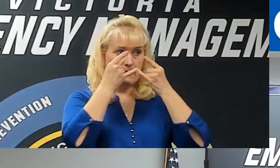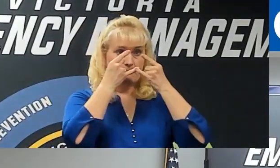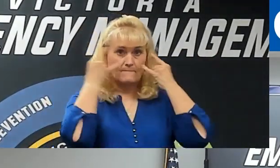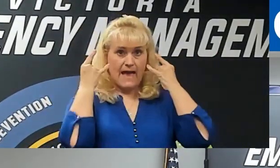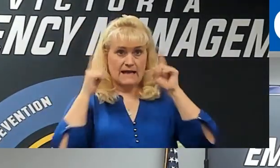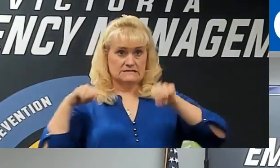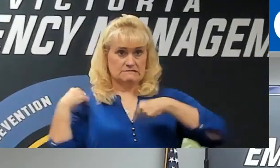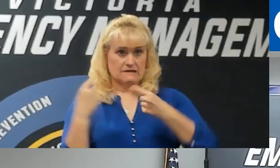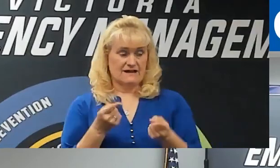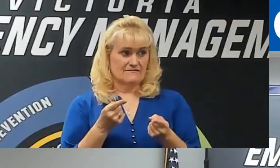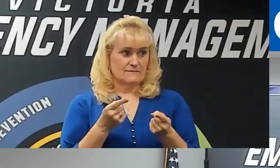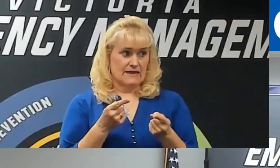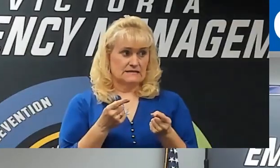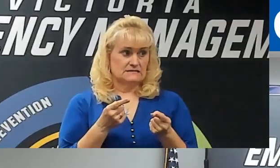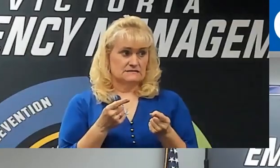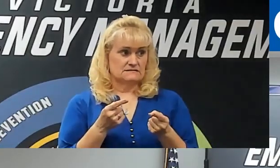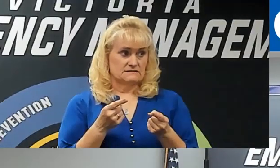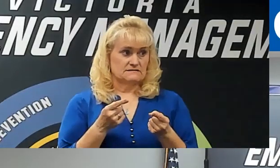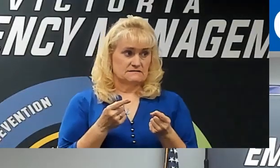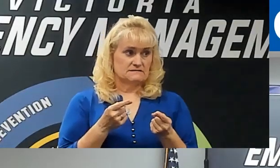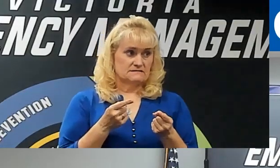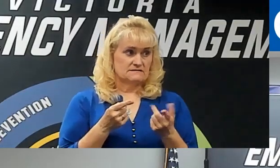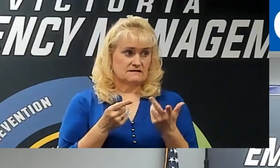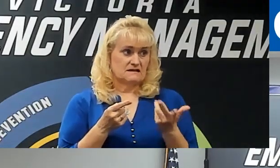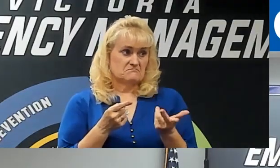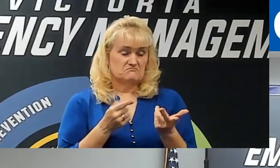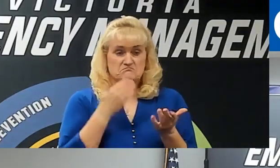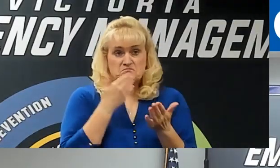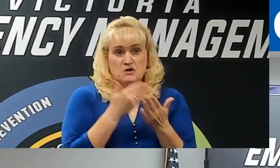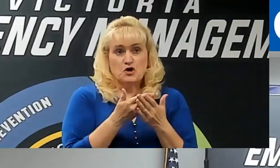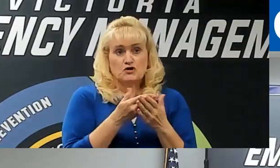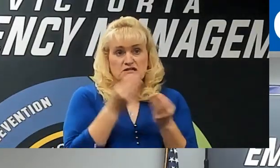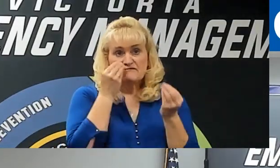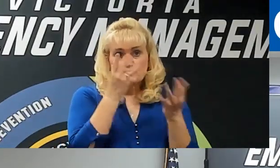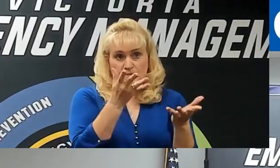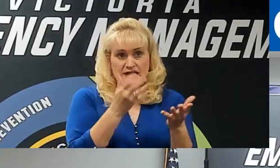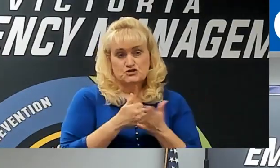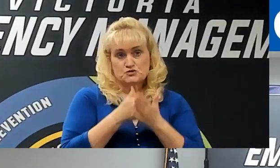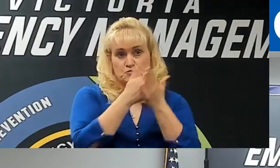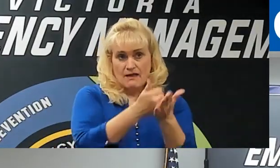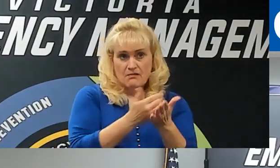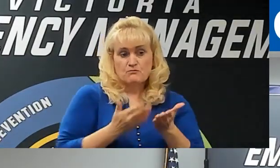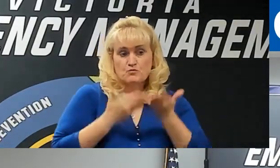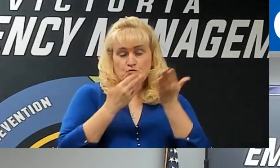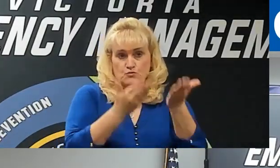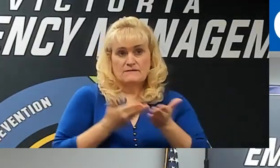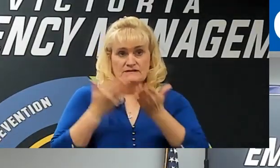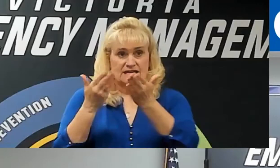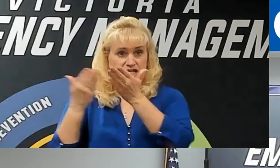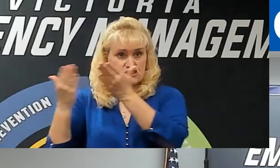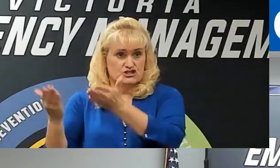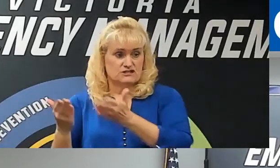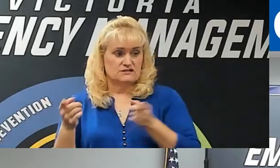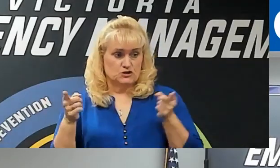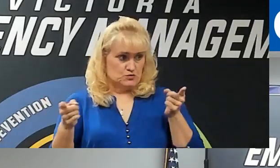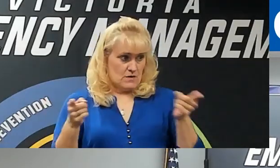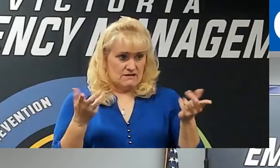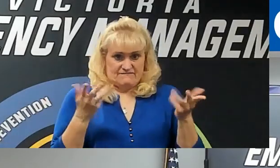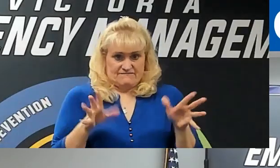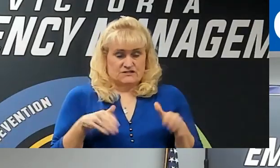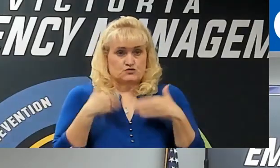been the kind of one of a handful of primary tools you and other public health experts have recommended for weeks, if not months. I mean,